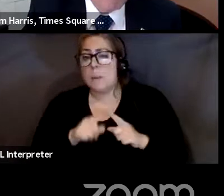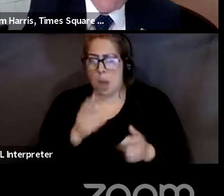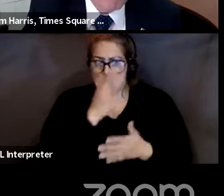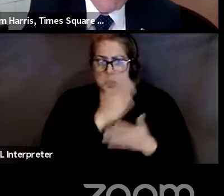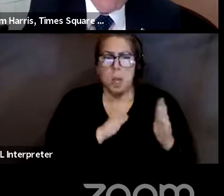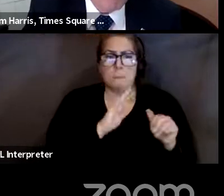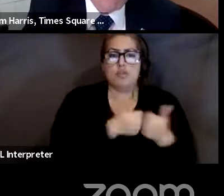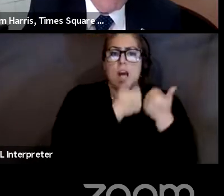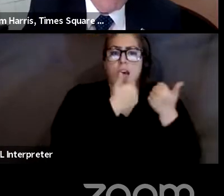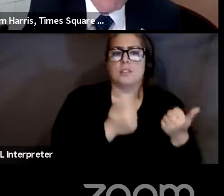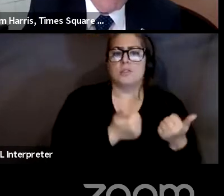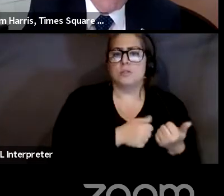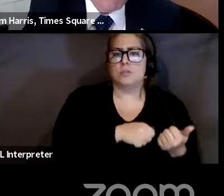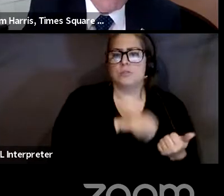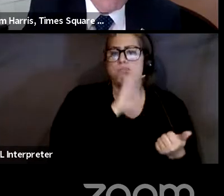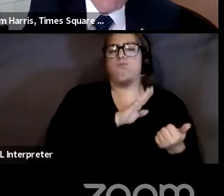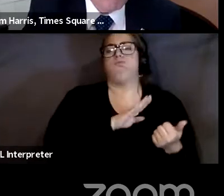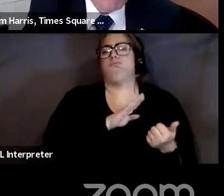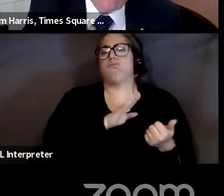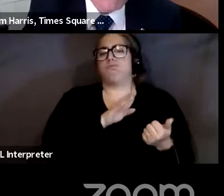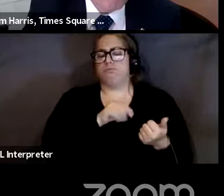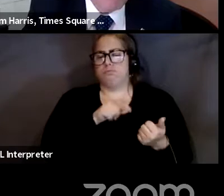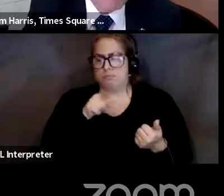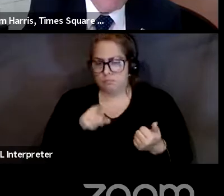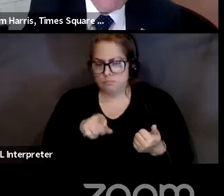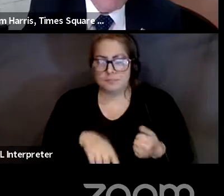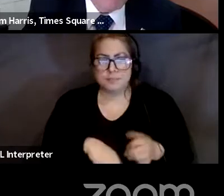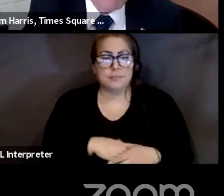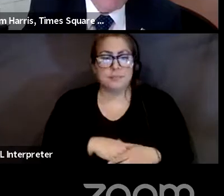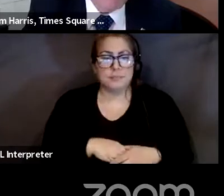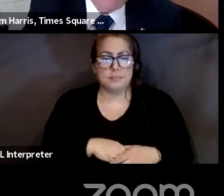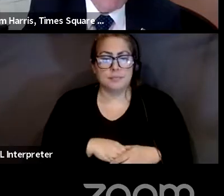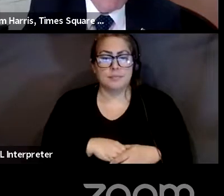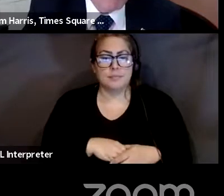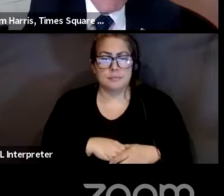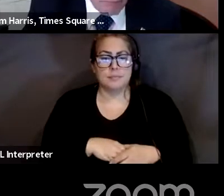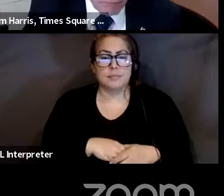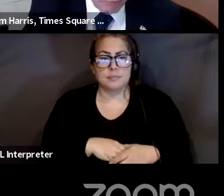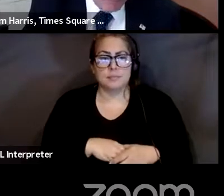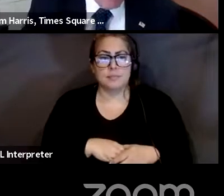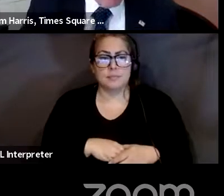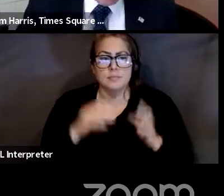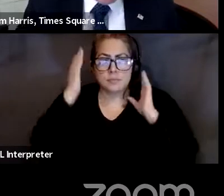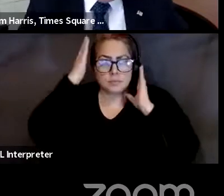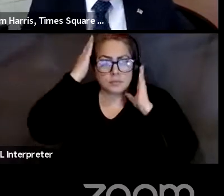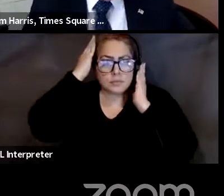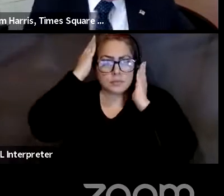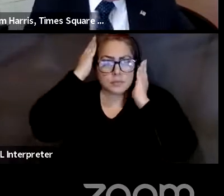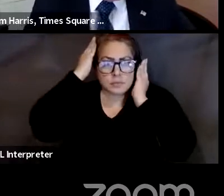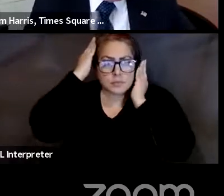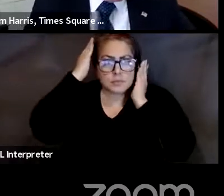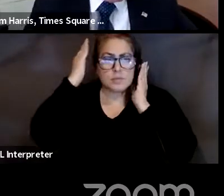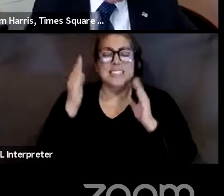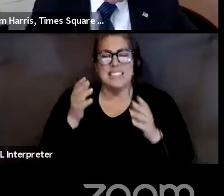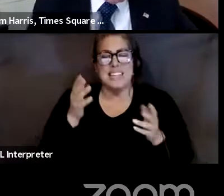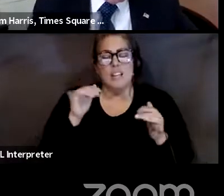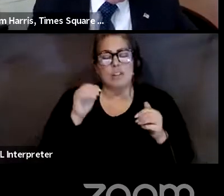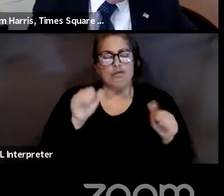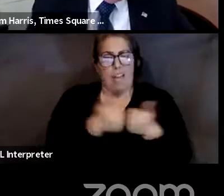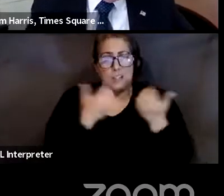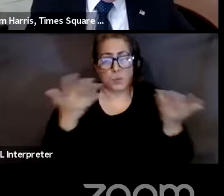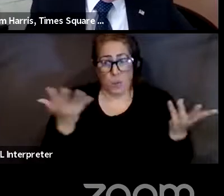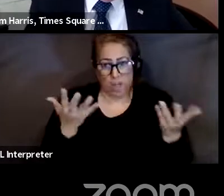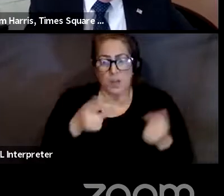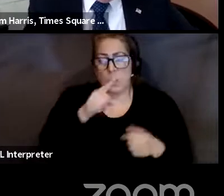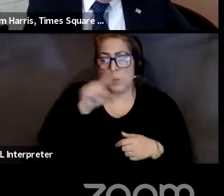Patricia Hernandez from CSH brought that up in the chat. There's definitely some zoning challenges that, frankly, yes, could be overcome,